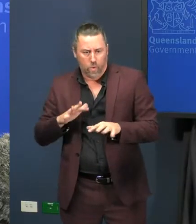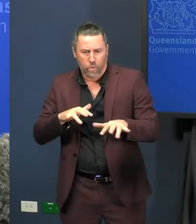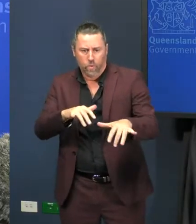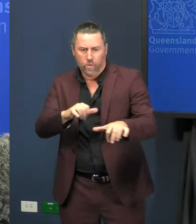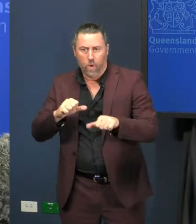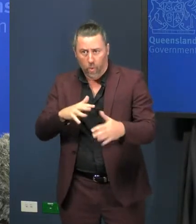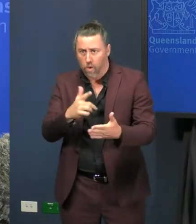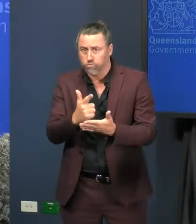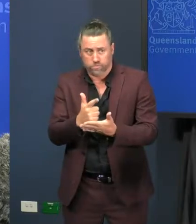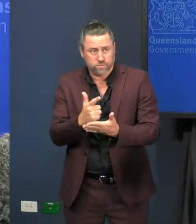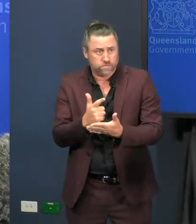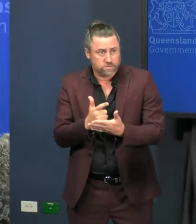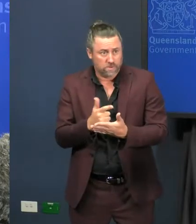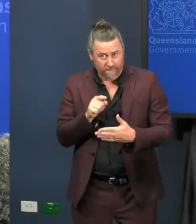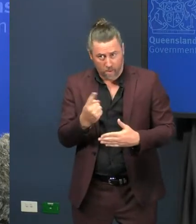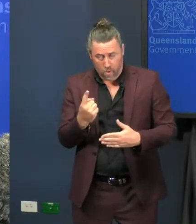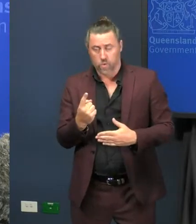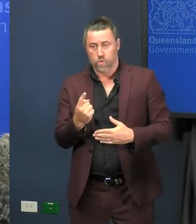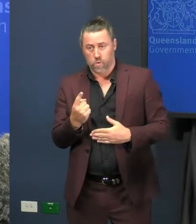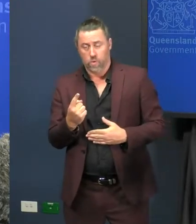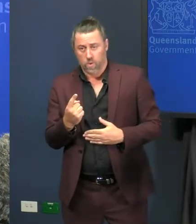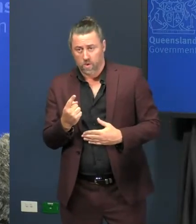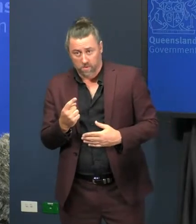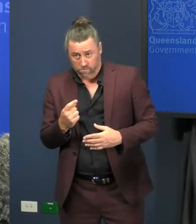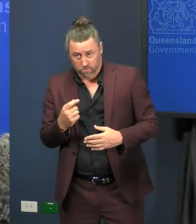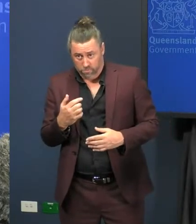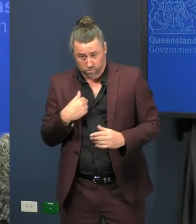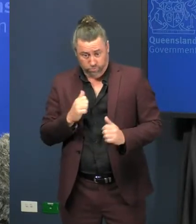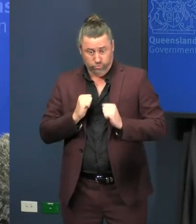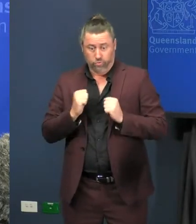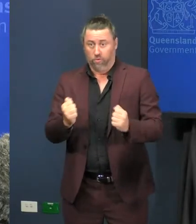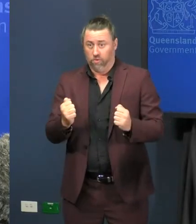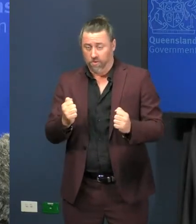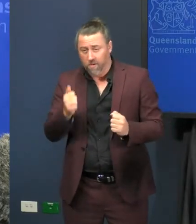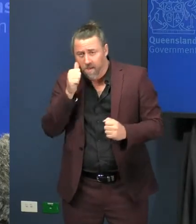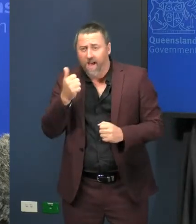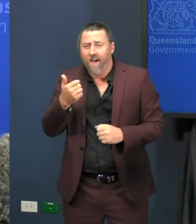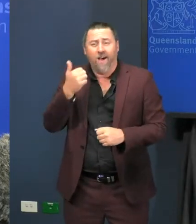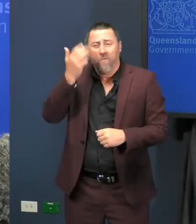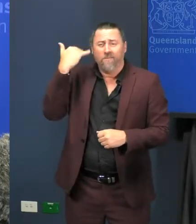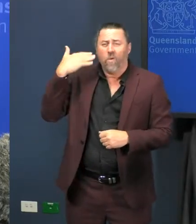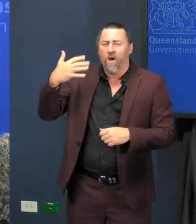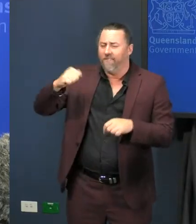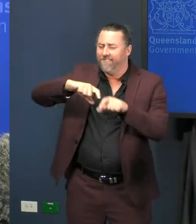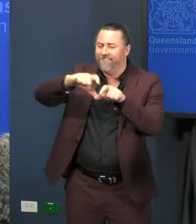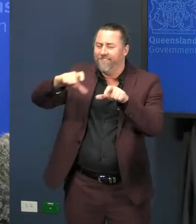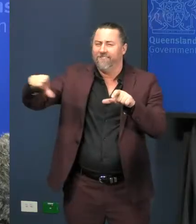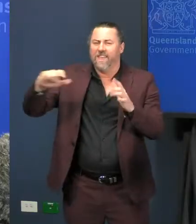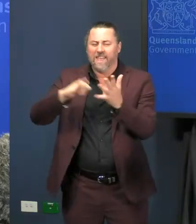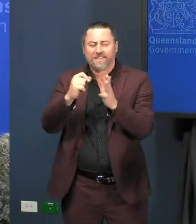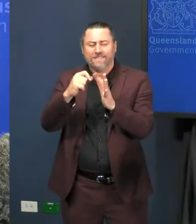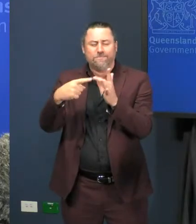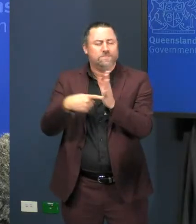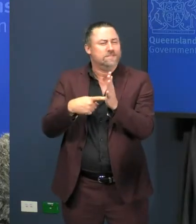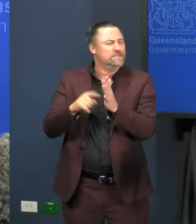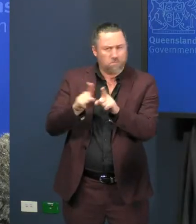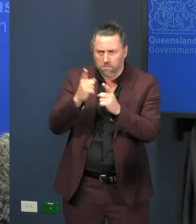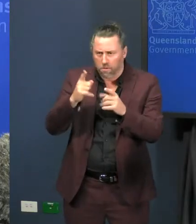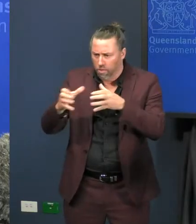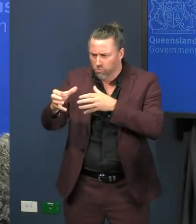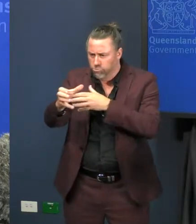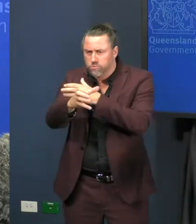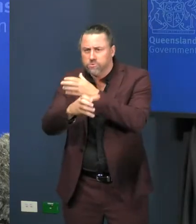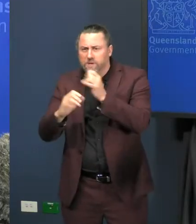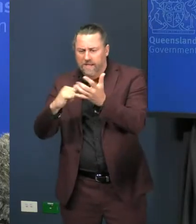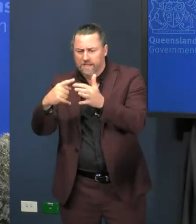challenge there because of how severe the breakthrough has been in recent times, and the prospect of those winds coupled